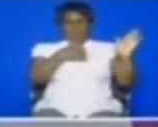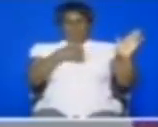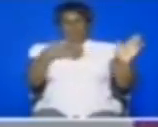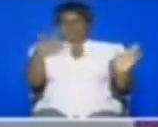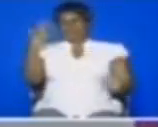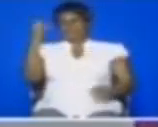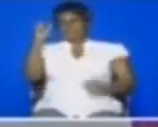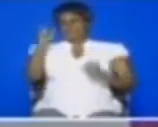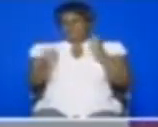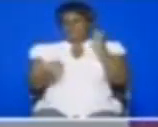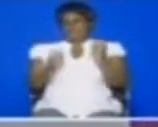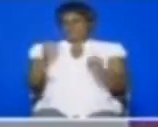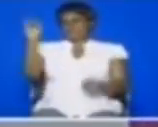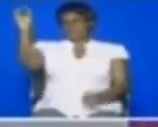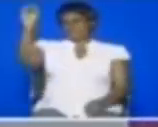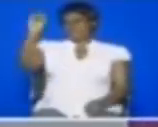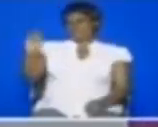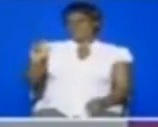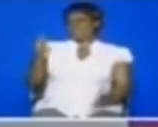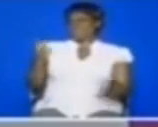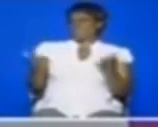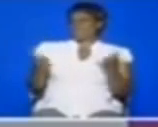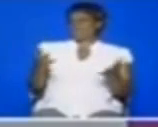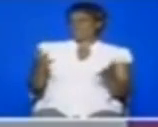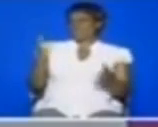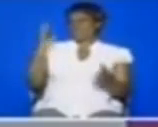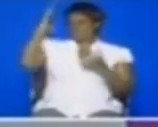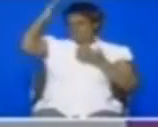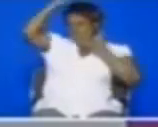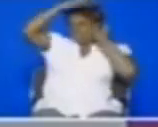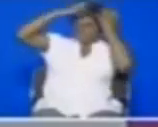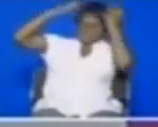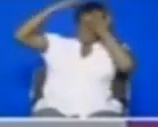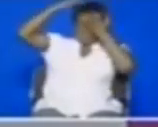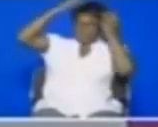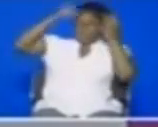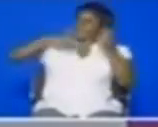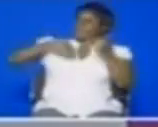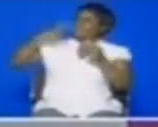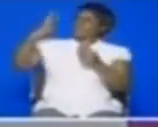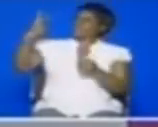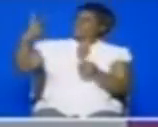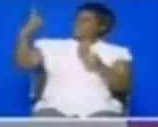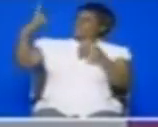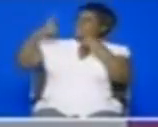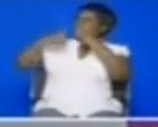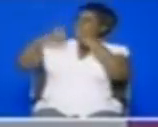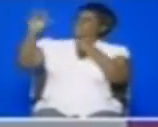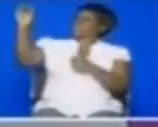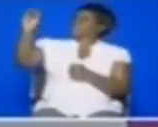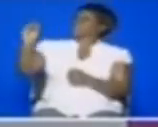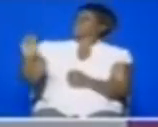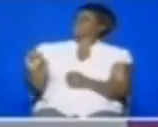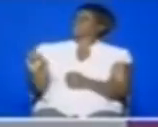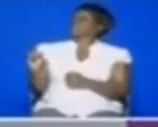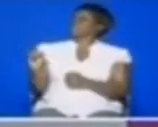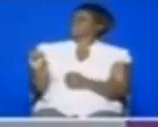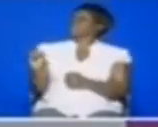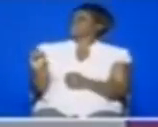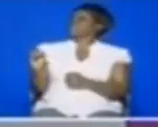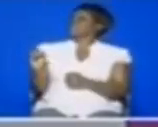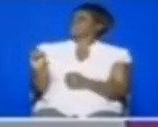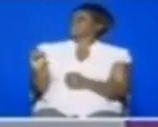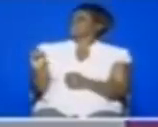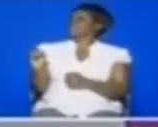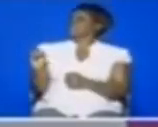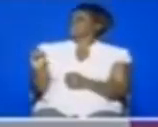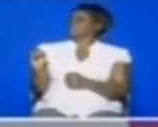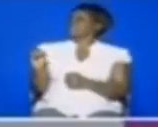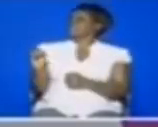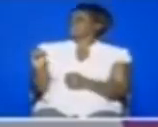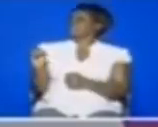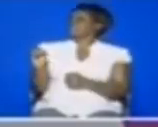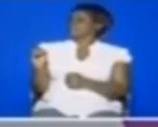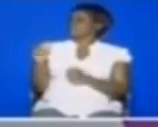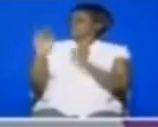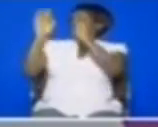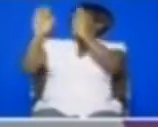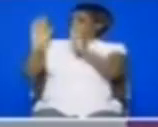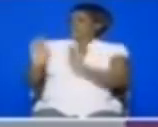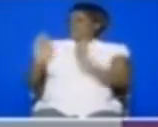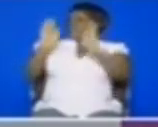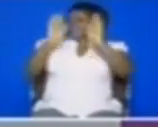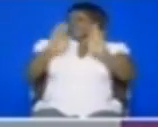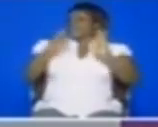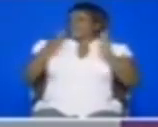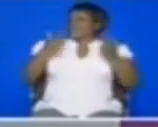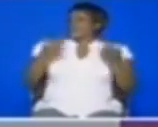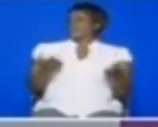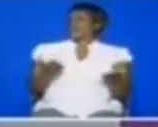about 55% and Rachel Shebesh had 26%. First of all, how are you conducting your